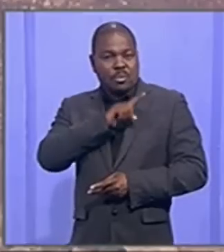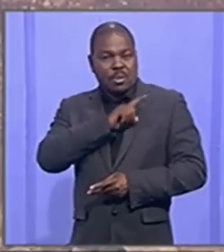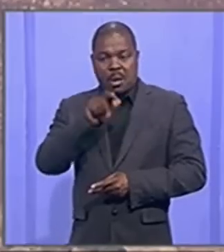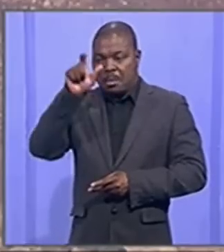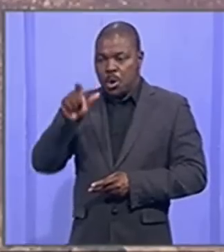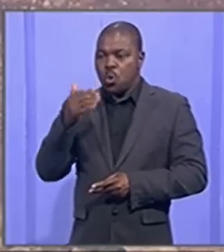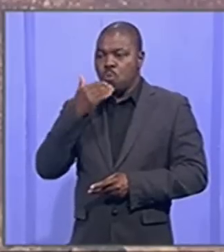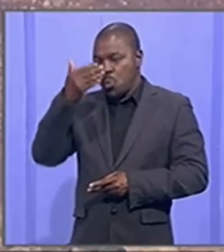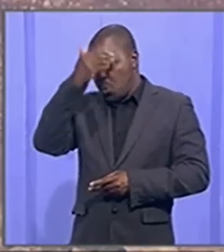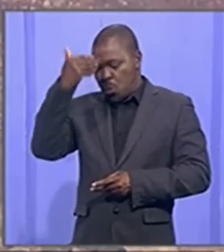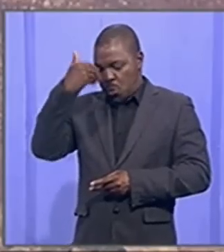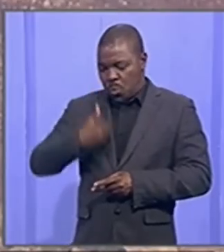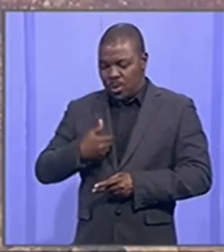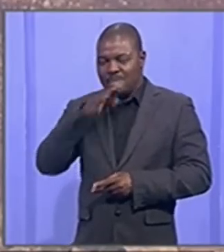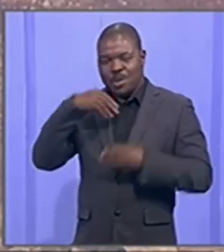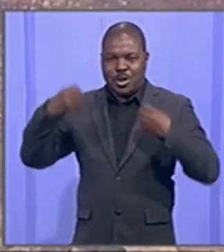motho o latlhegileng.